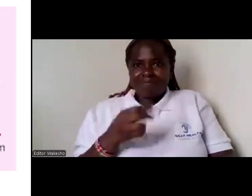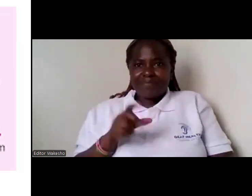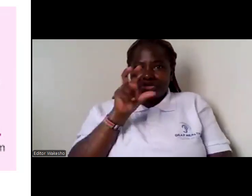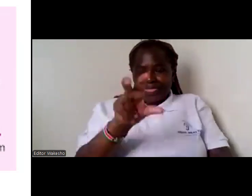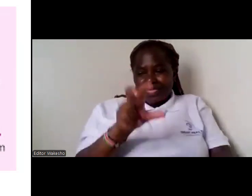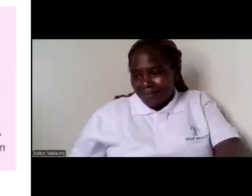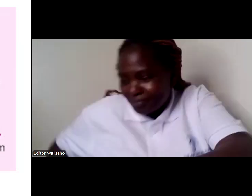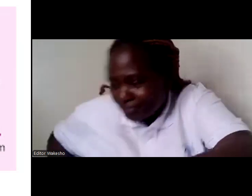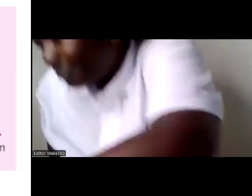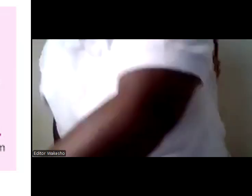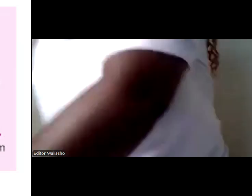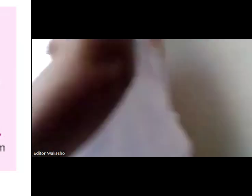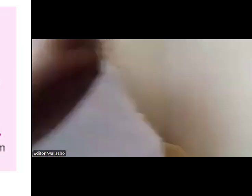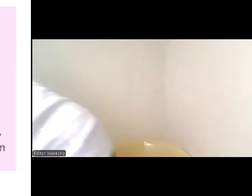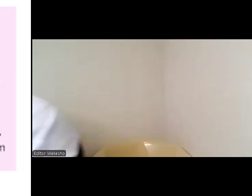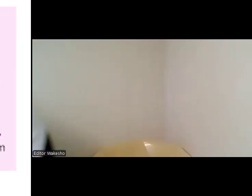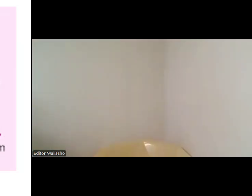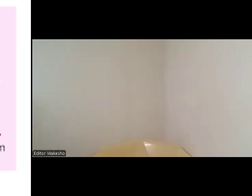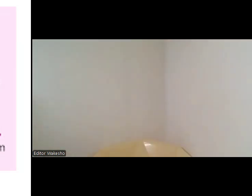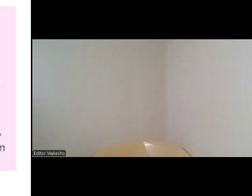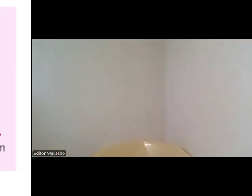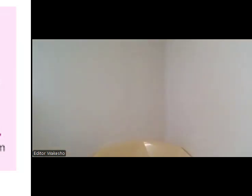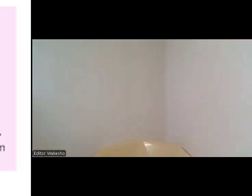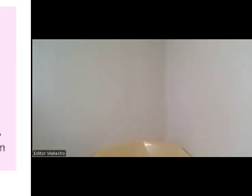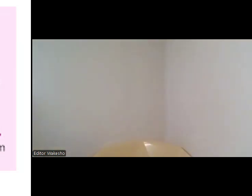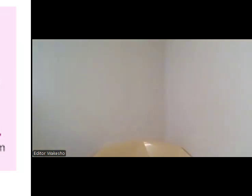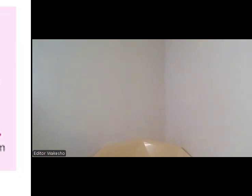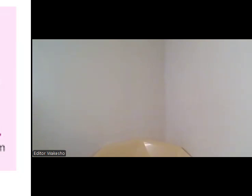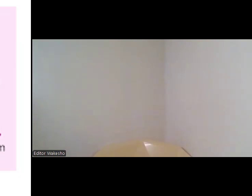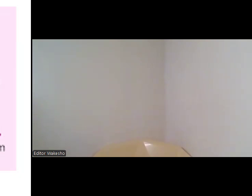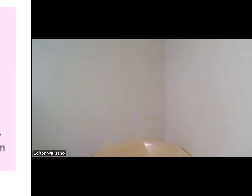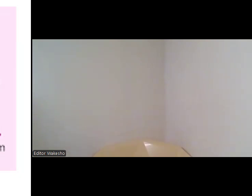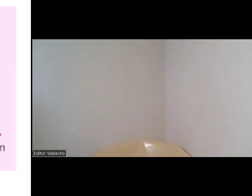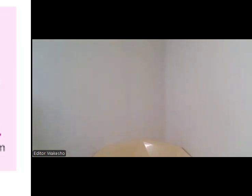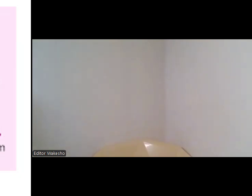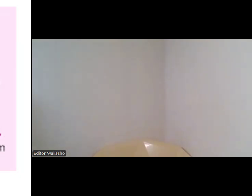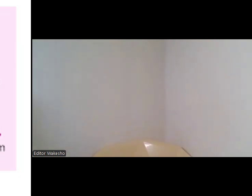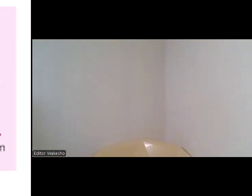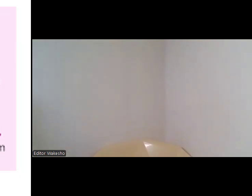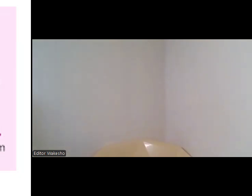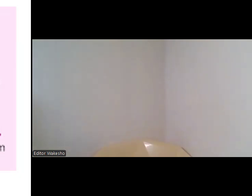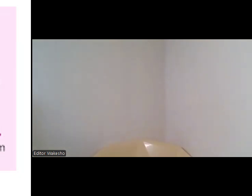ovulating is when an egg is released from the